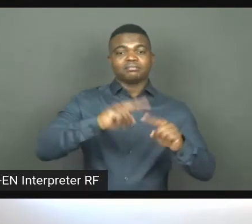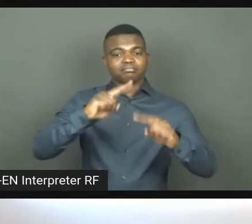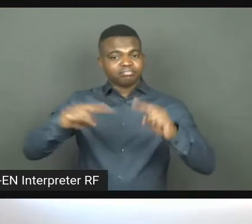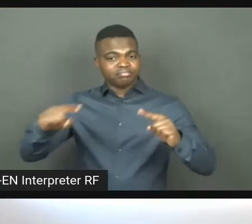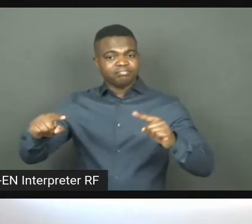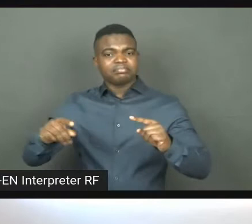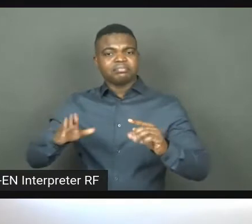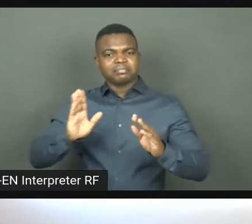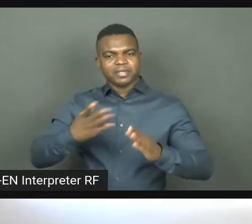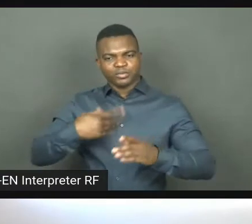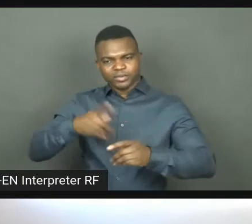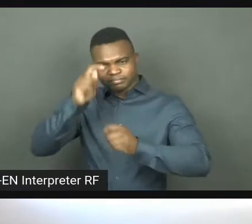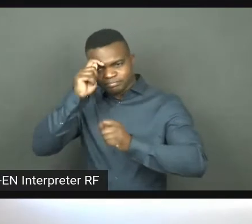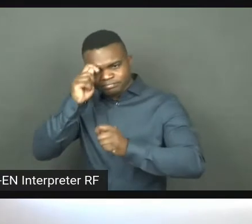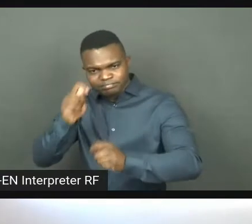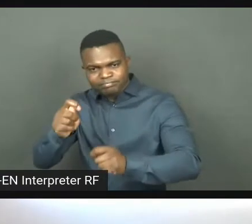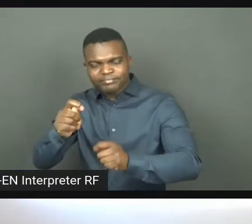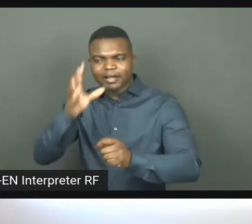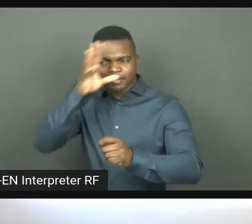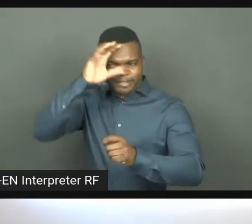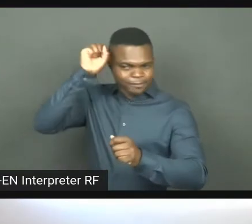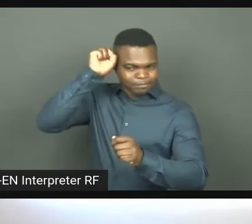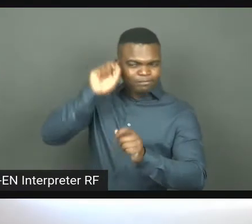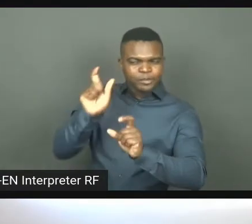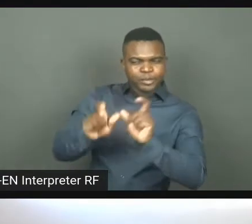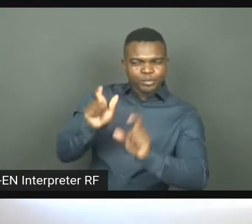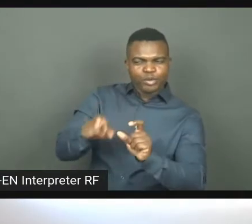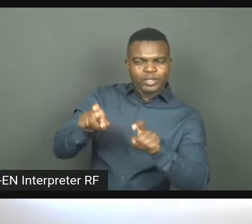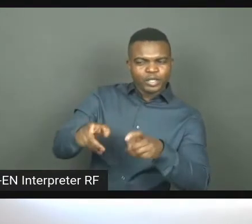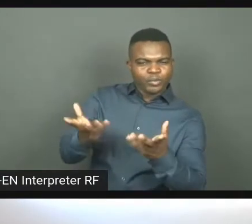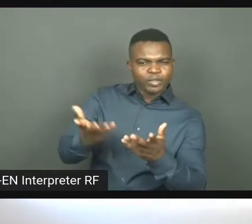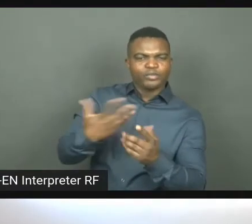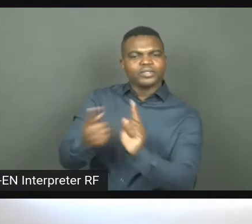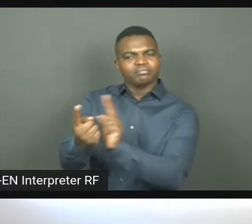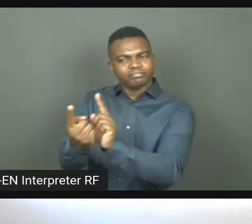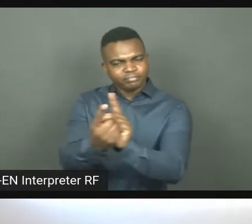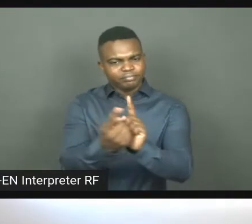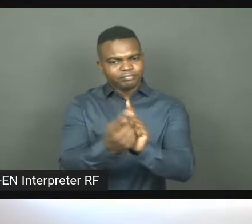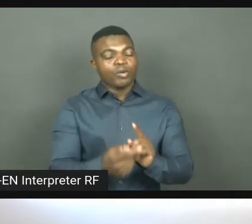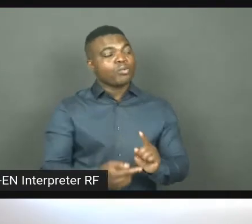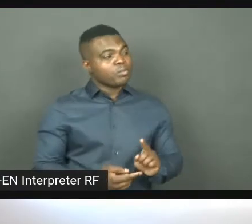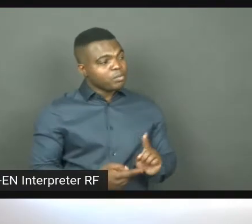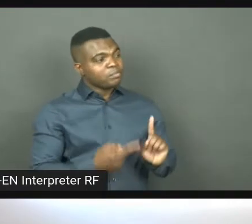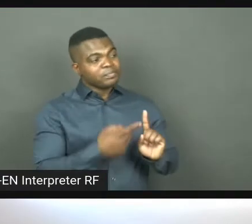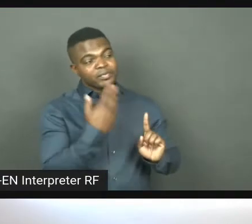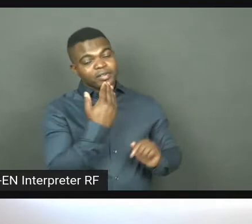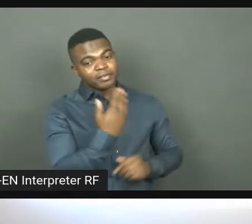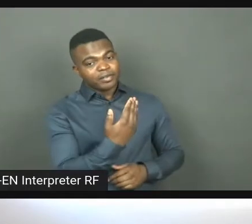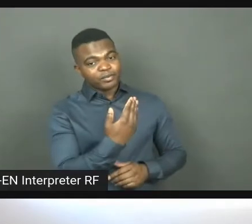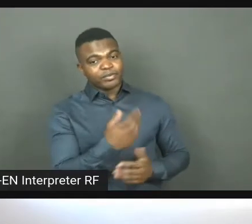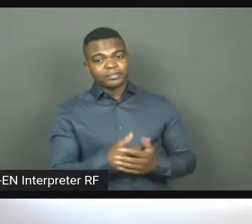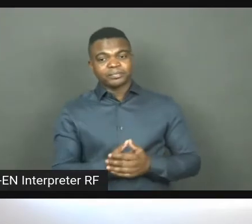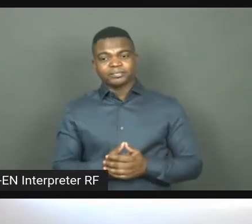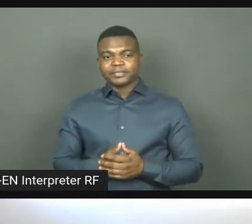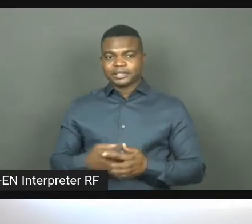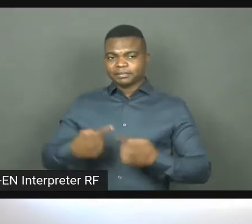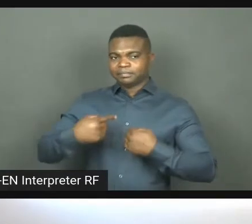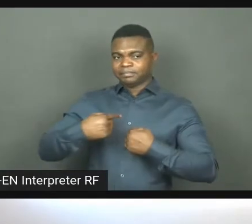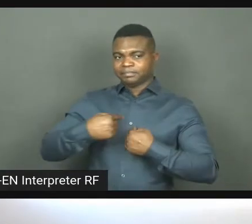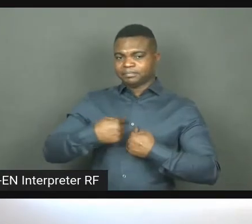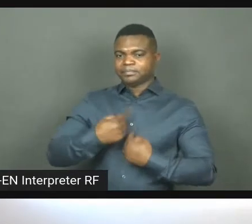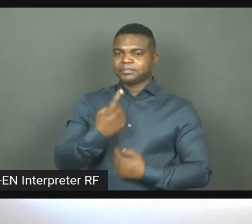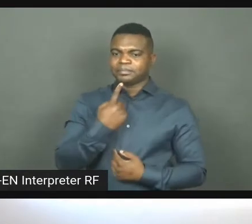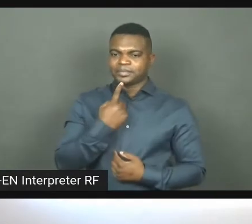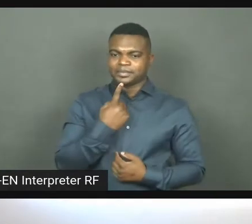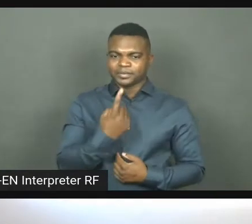are much closer to those end communities and much better to understand the real needs of those who are far, far away. So that's for me the